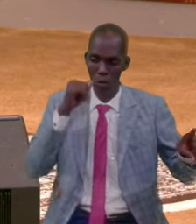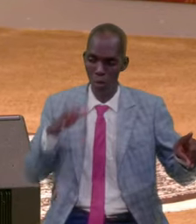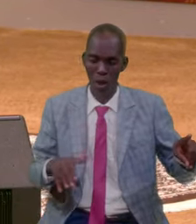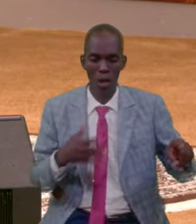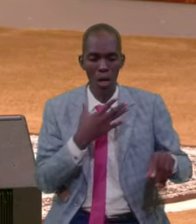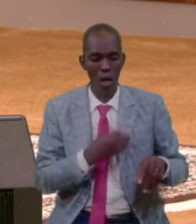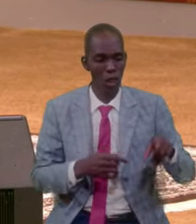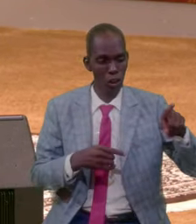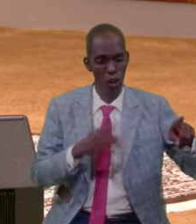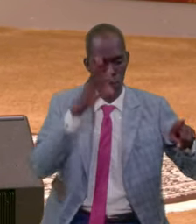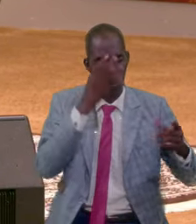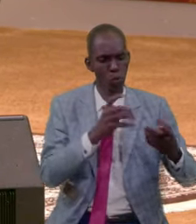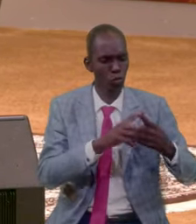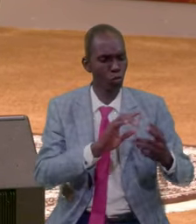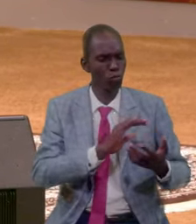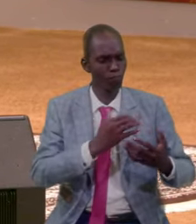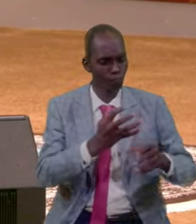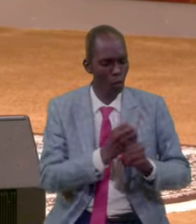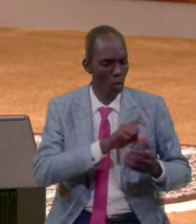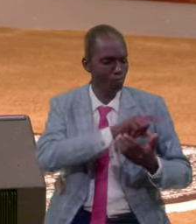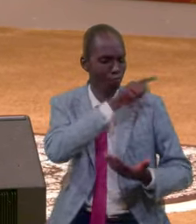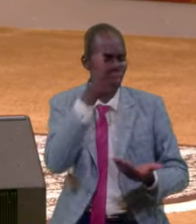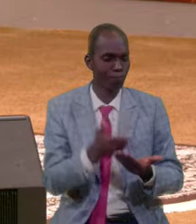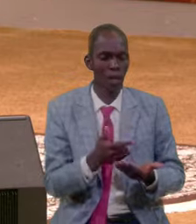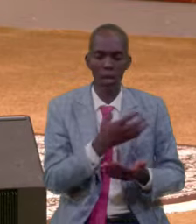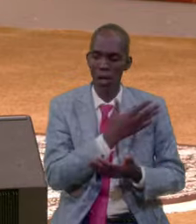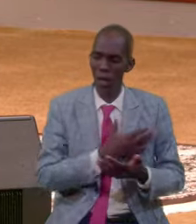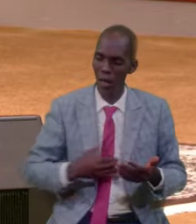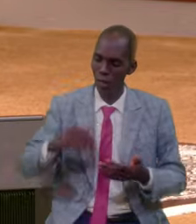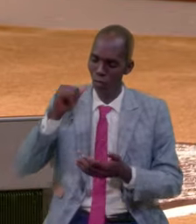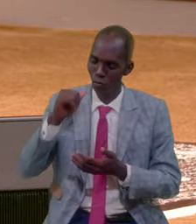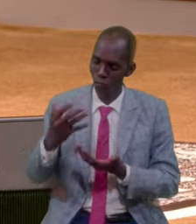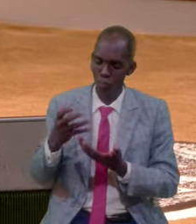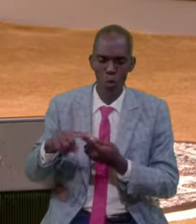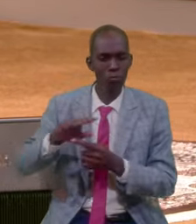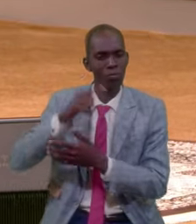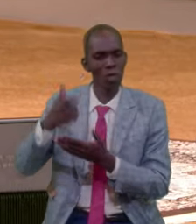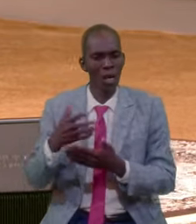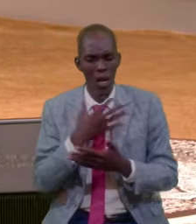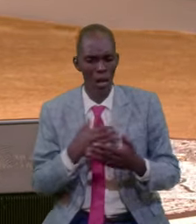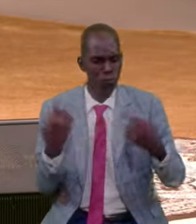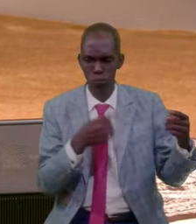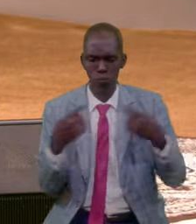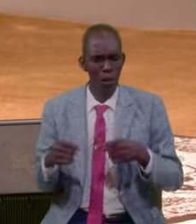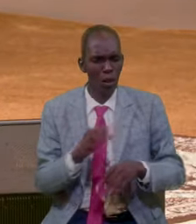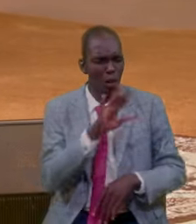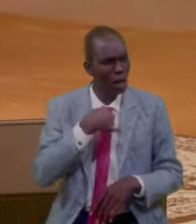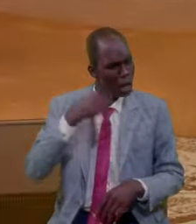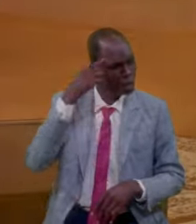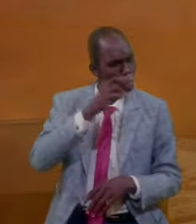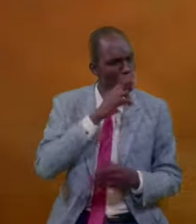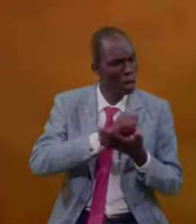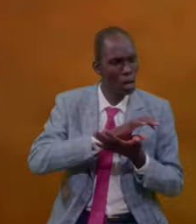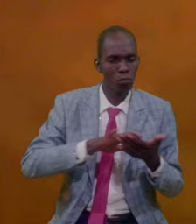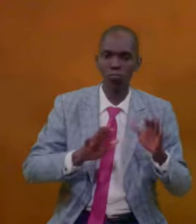the lion's share, and then his struggle begins. I thought you said you were sanctified. Yes, but I don't